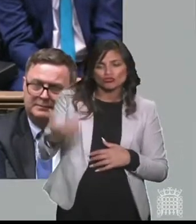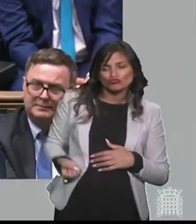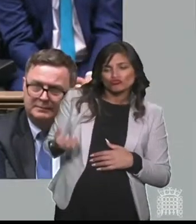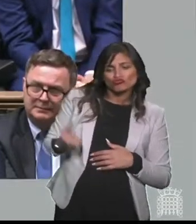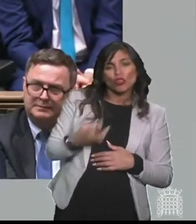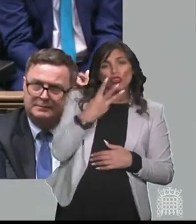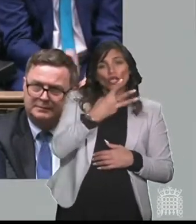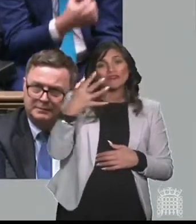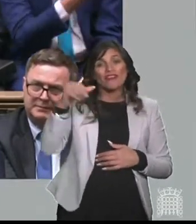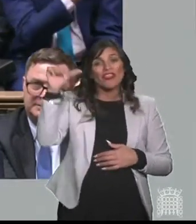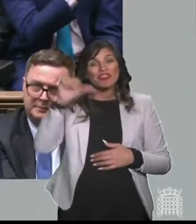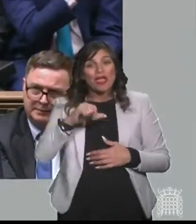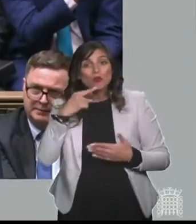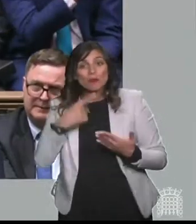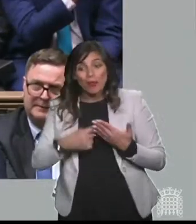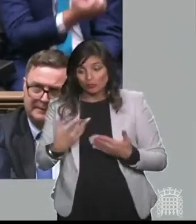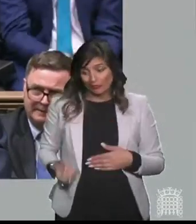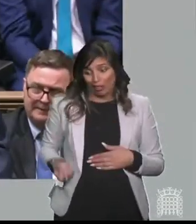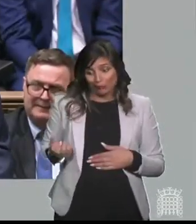save over